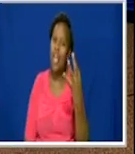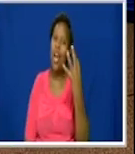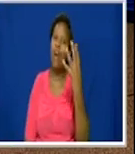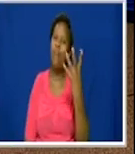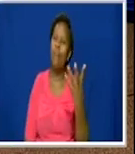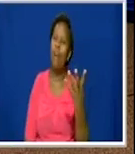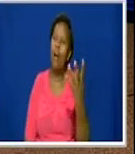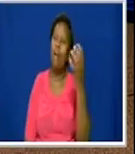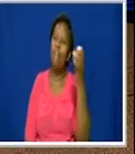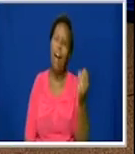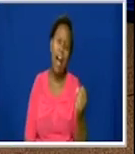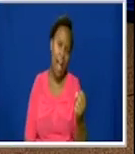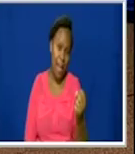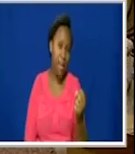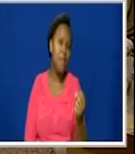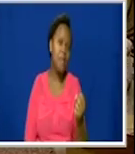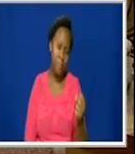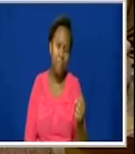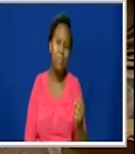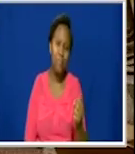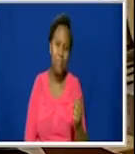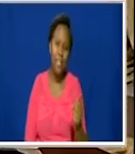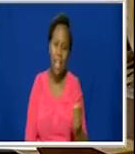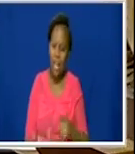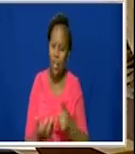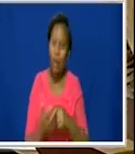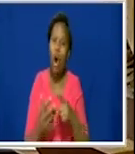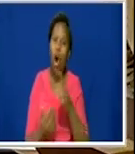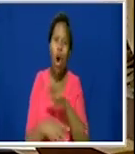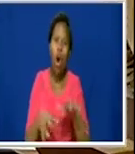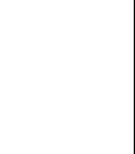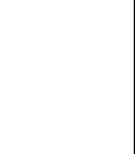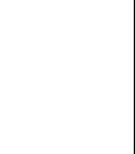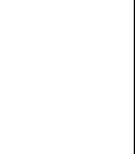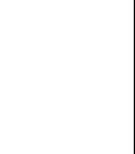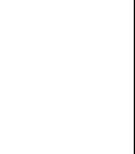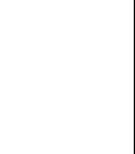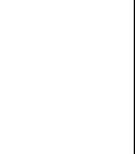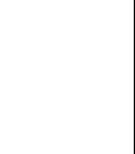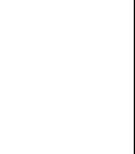1, 2, 3, 4, 5. Oh, count them all together now. Okay.